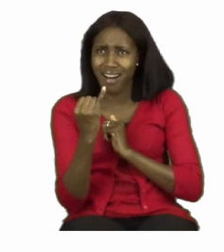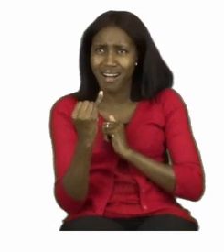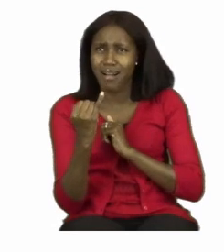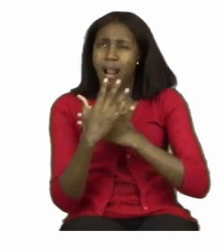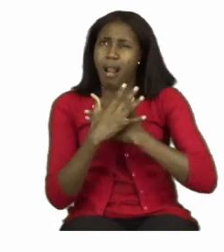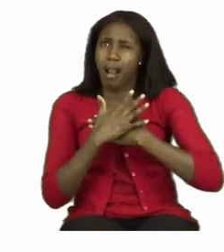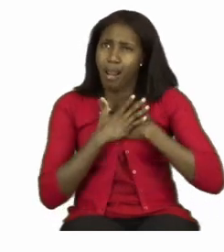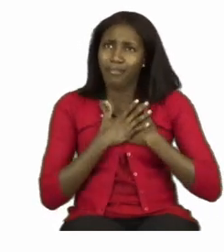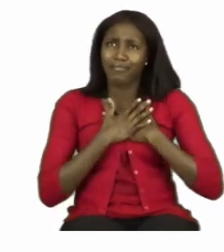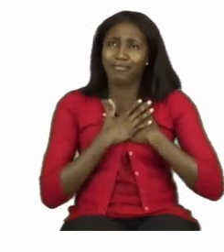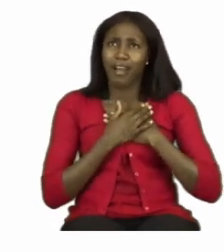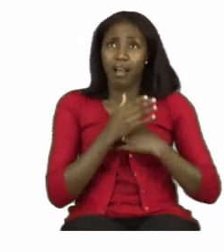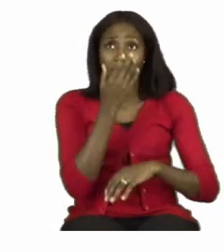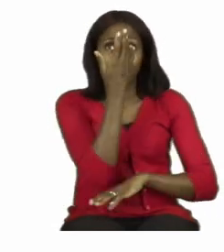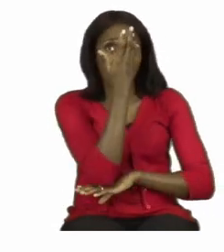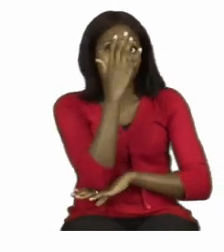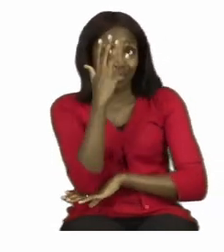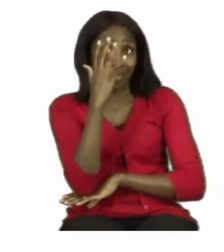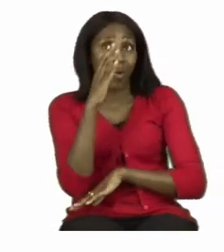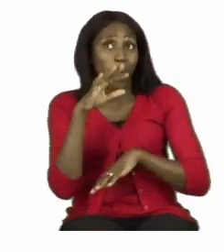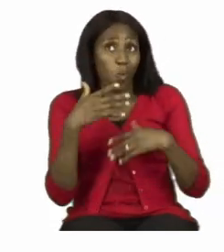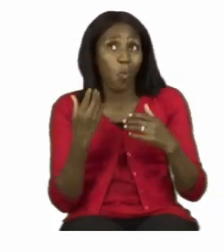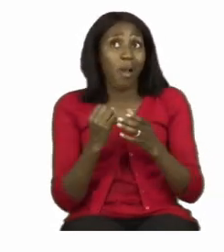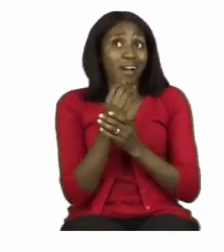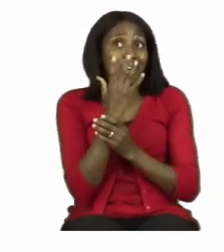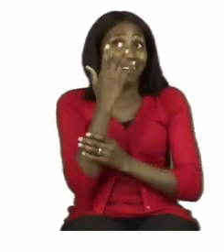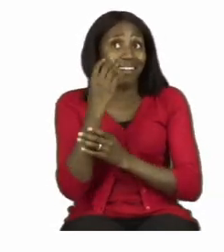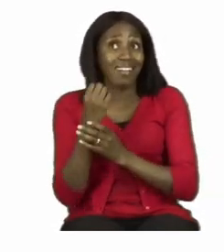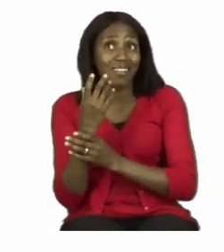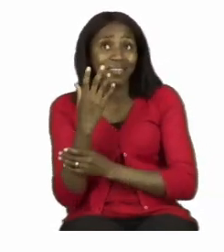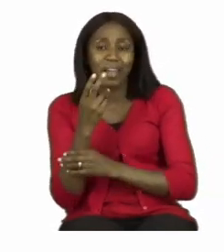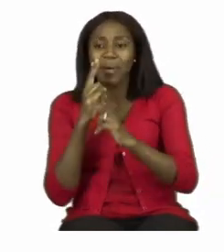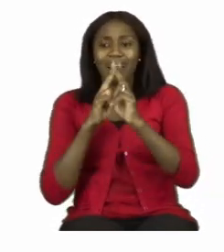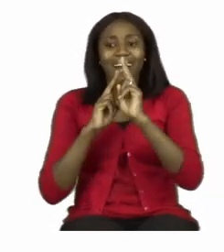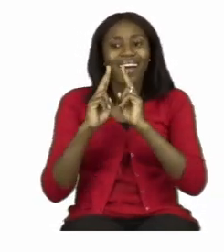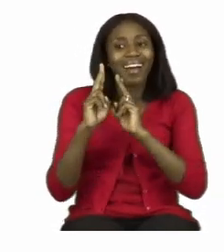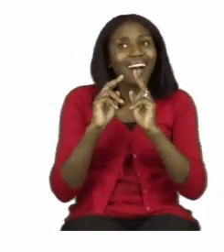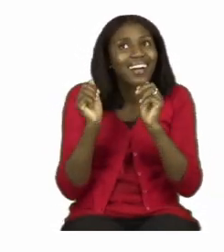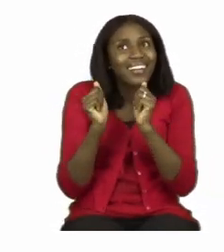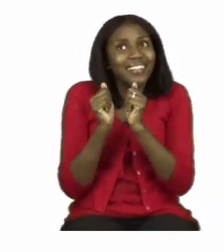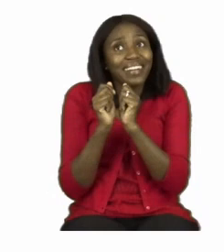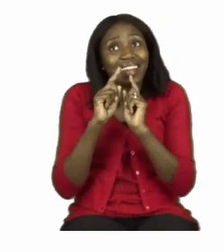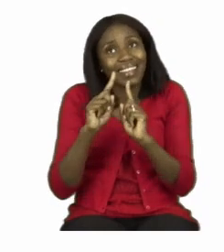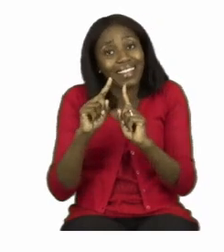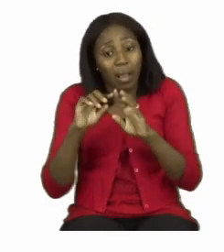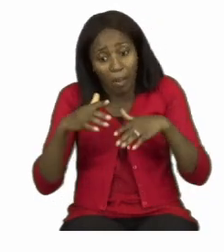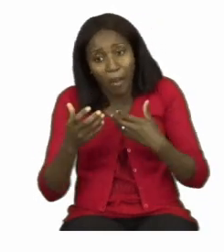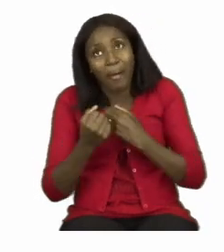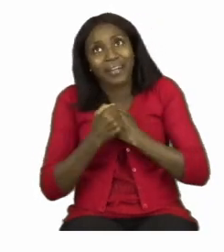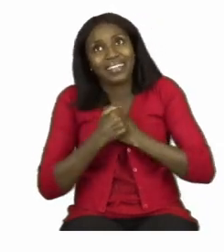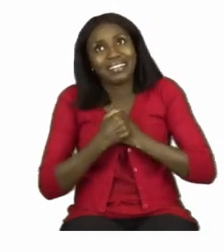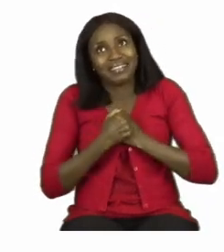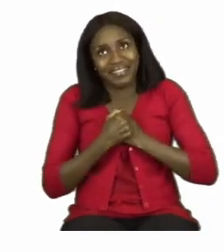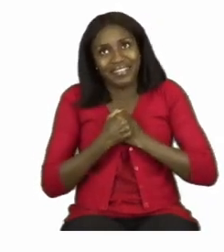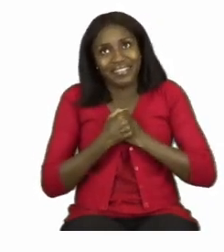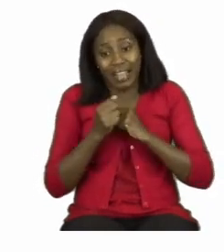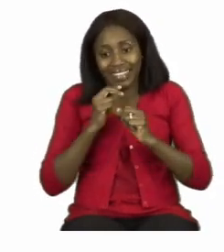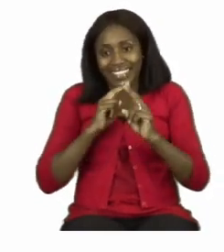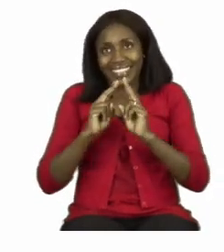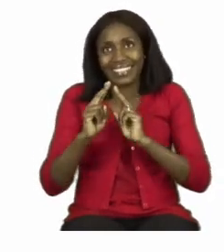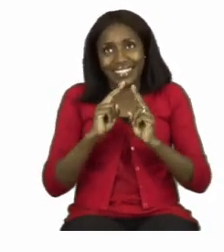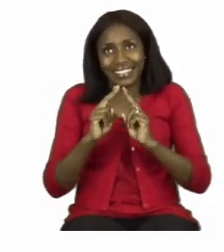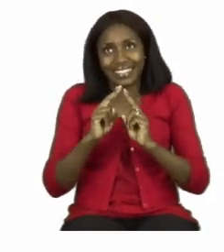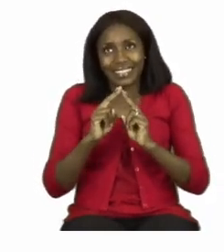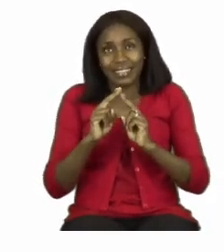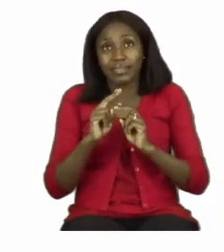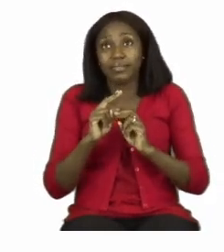know, and then we talk about it with the teacher or our parents. I have a few